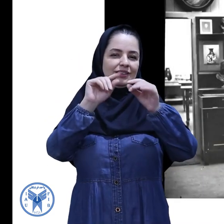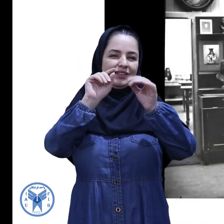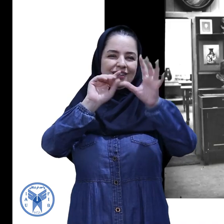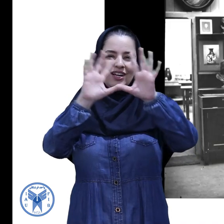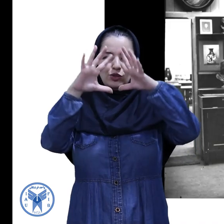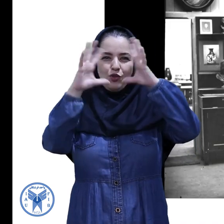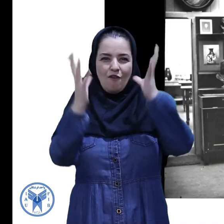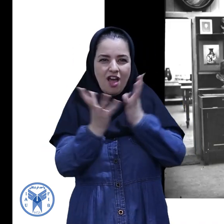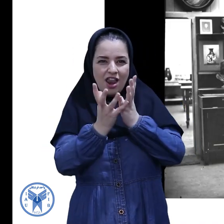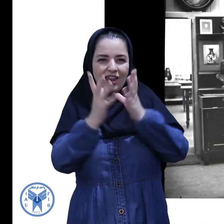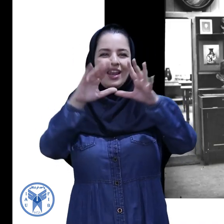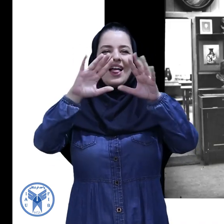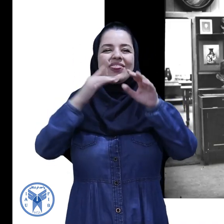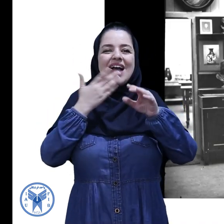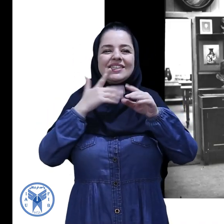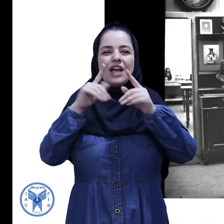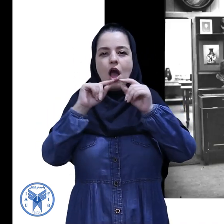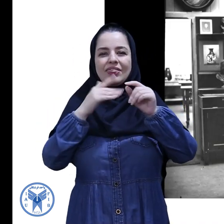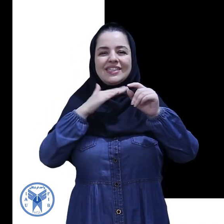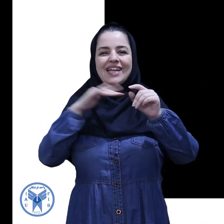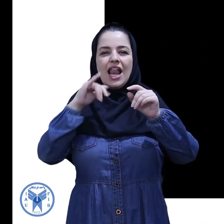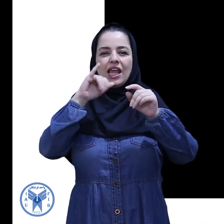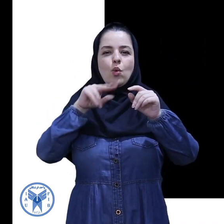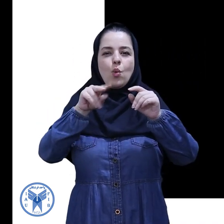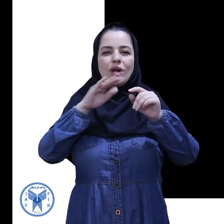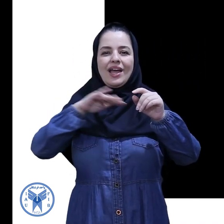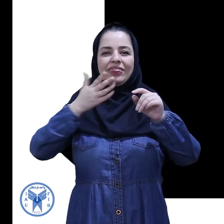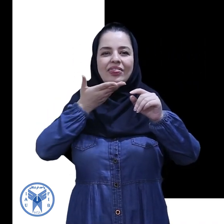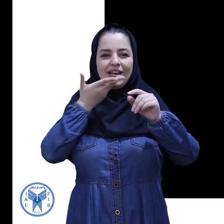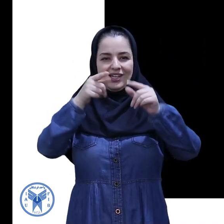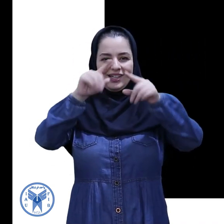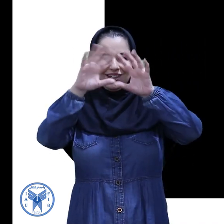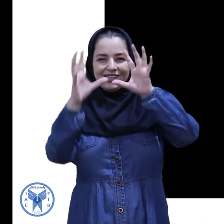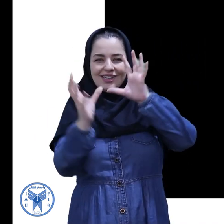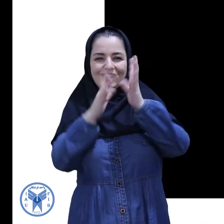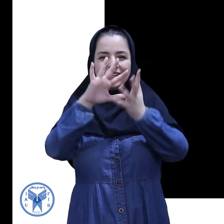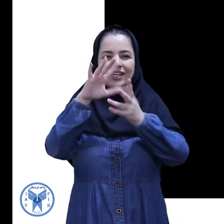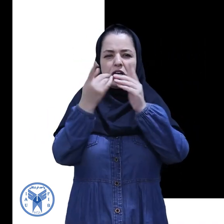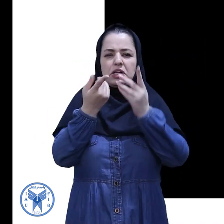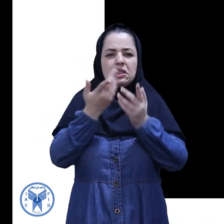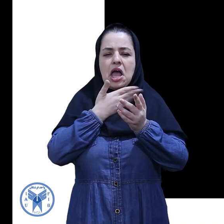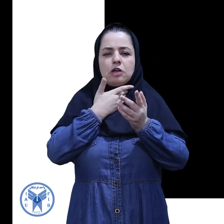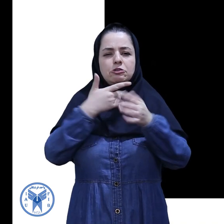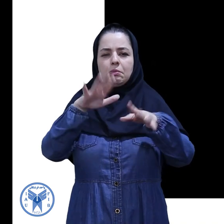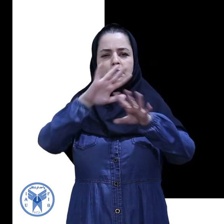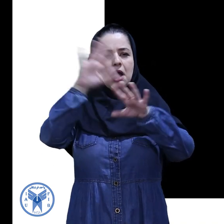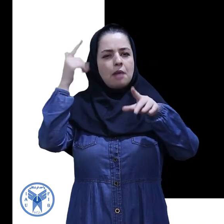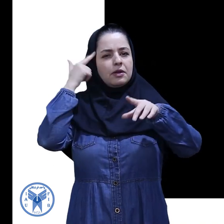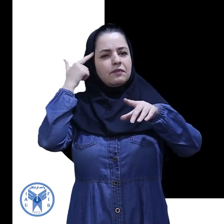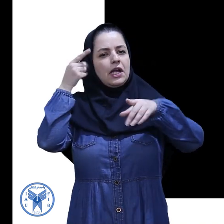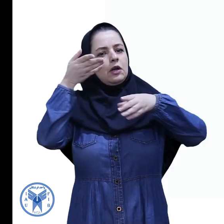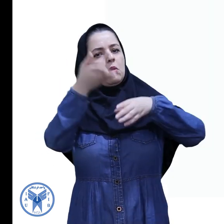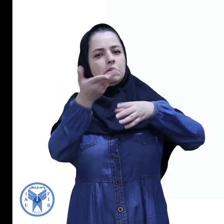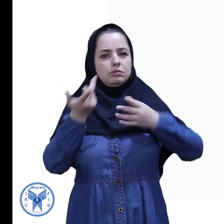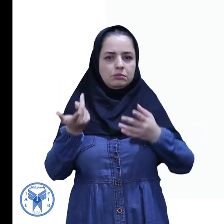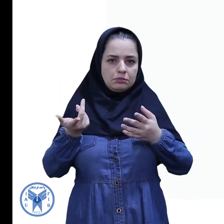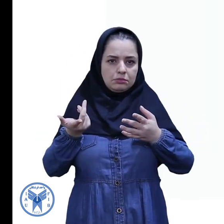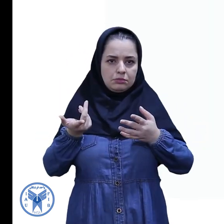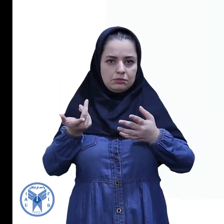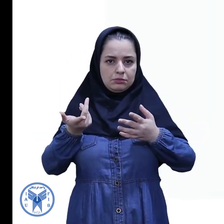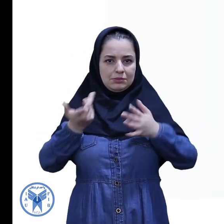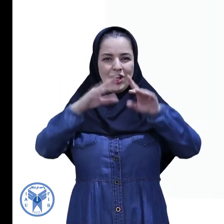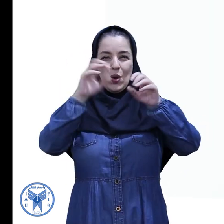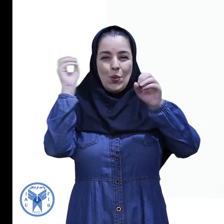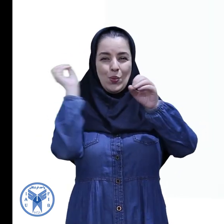The signature of the Wedgwood line was the decoration that was made of silhouettes. It's no surprise that one of the Wedgwoods would